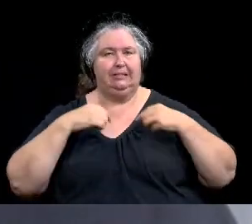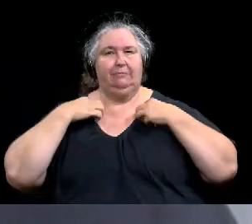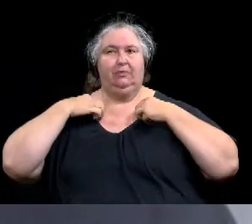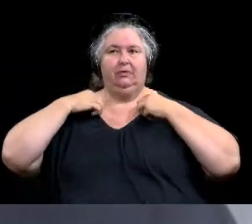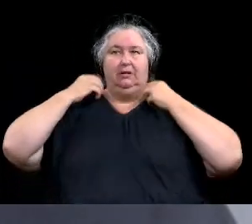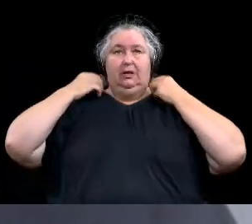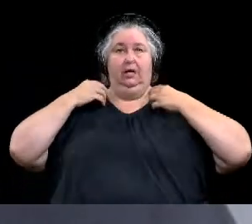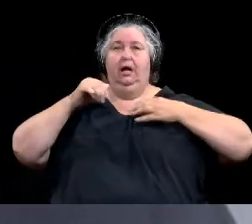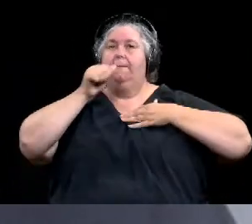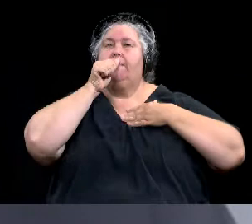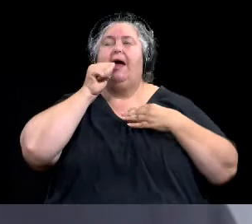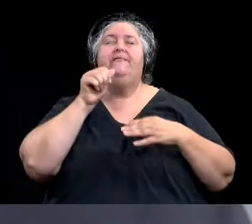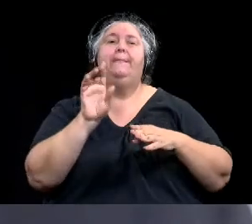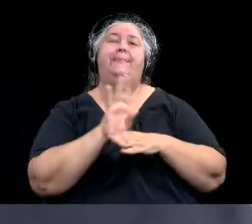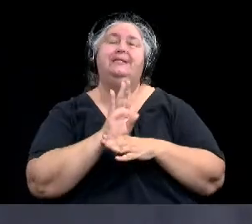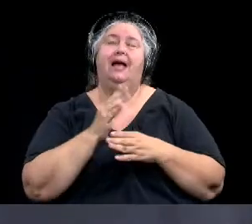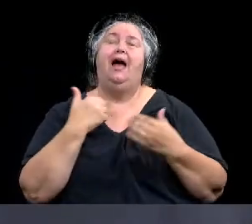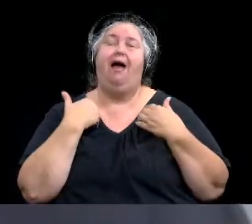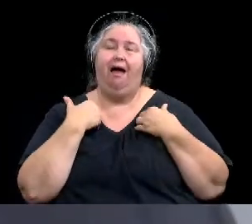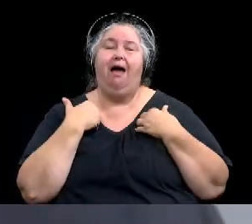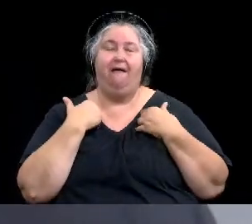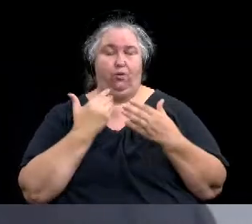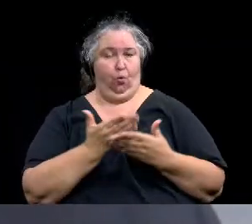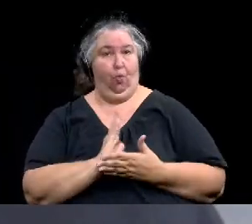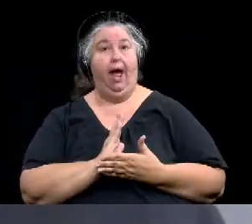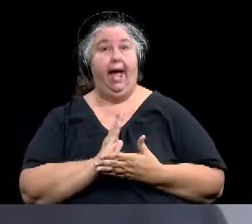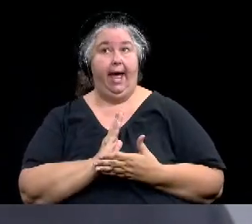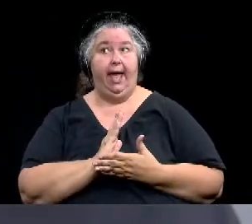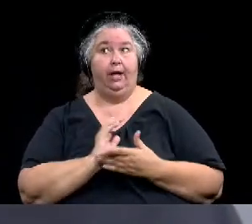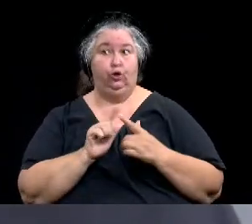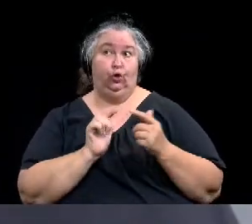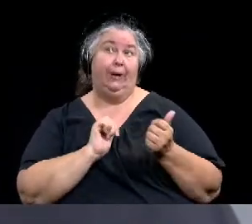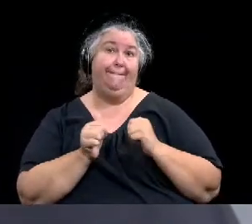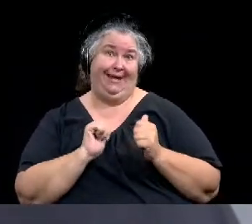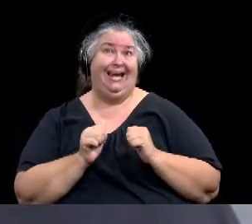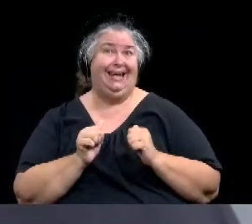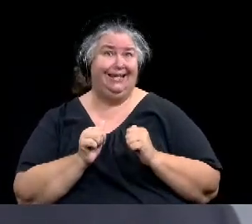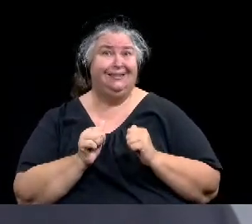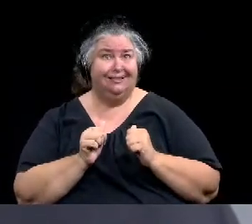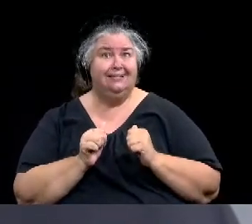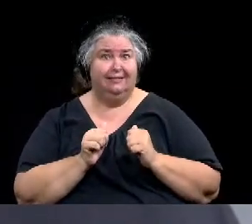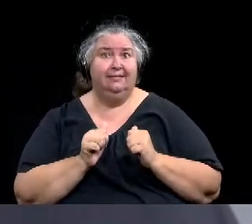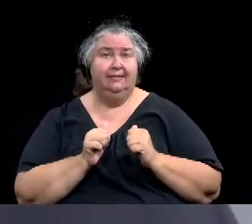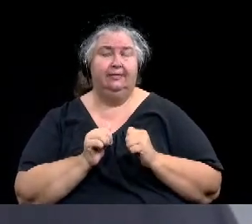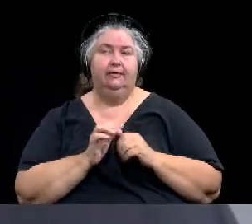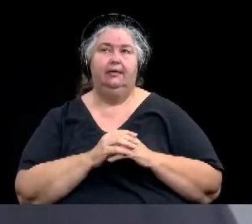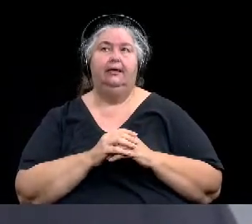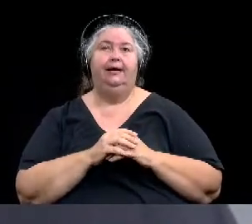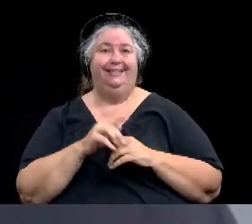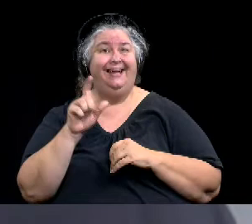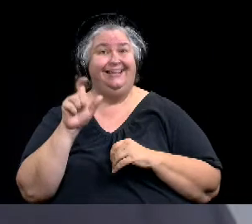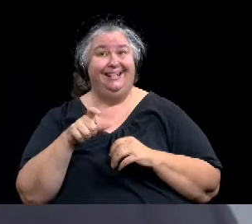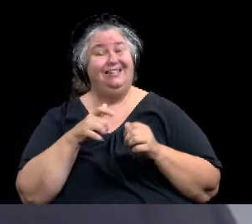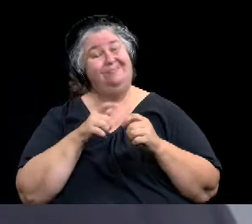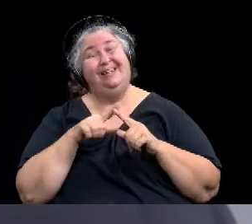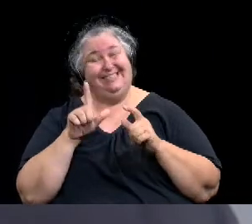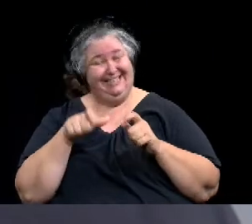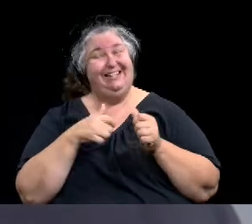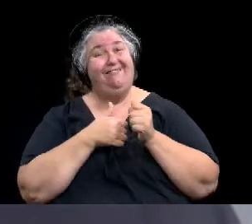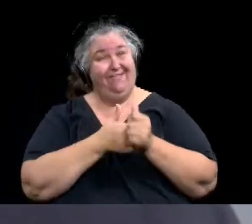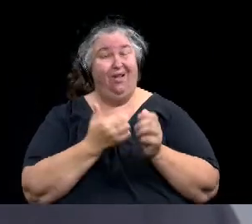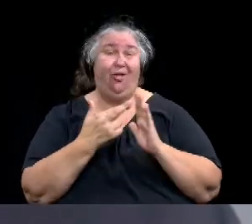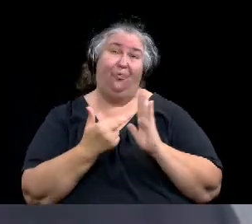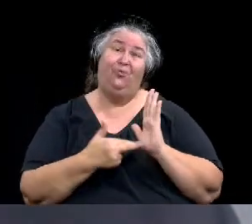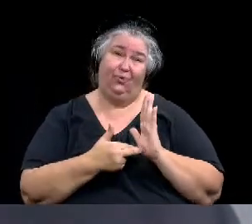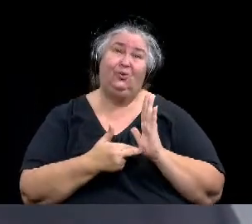Private business has the right to compete, and they do need to follow the rules.